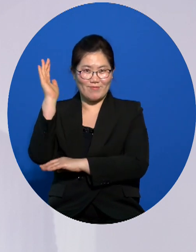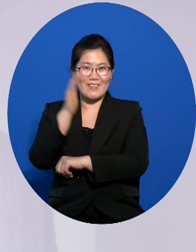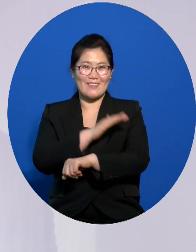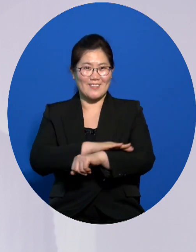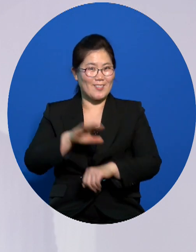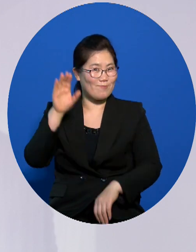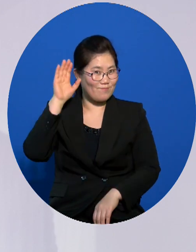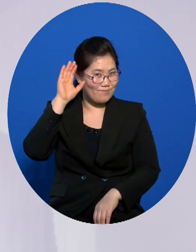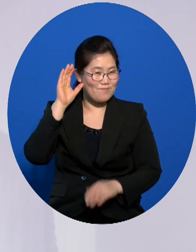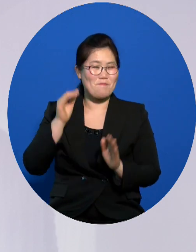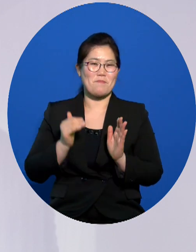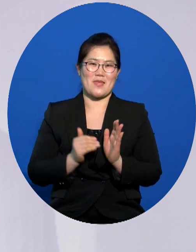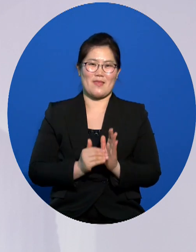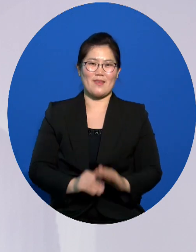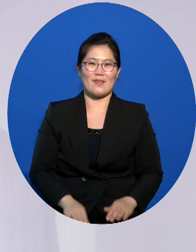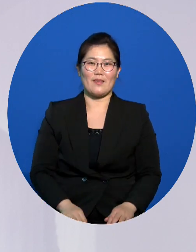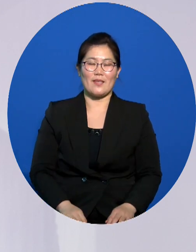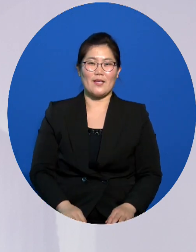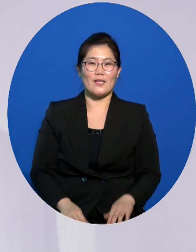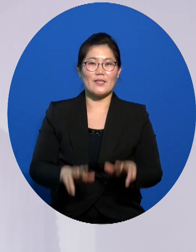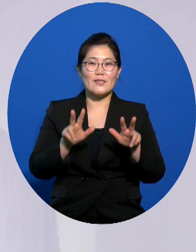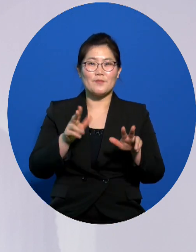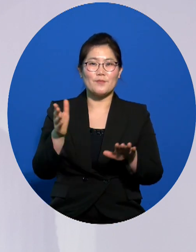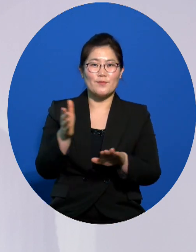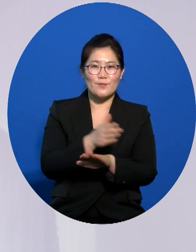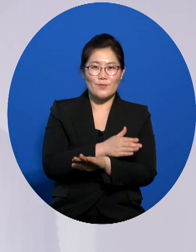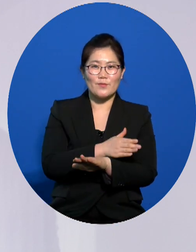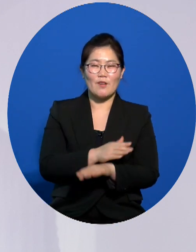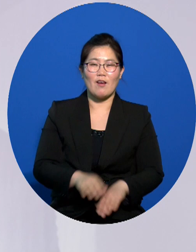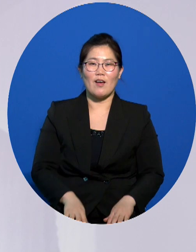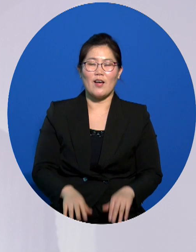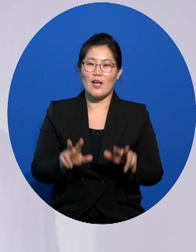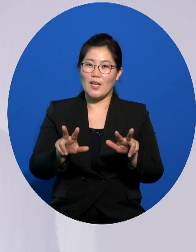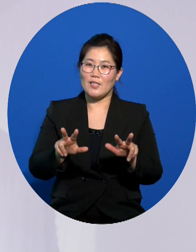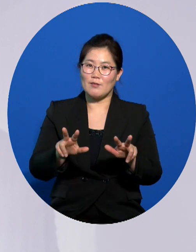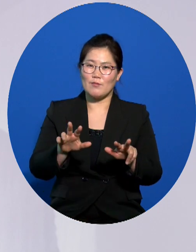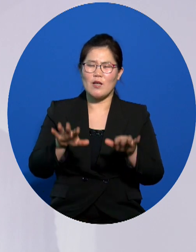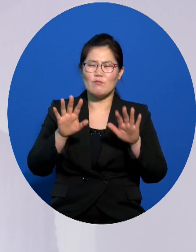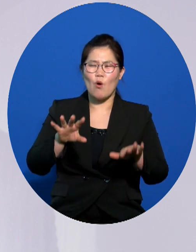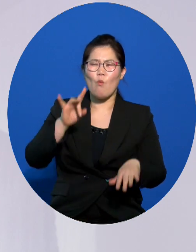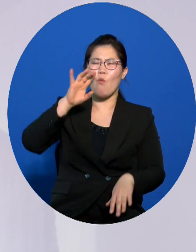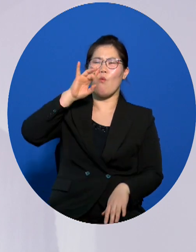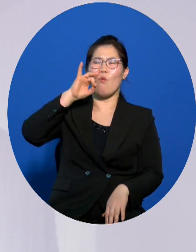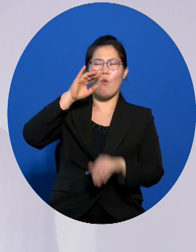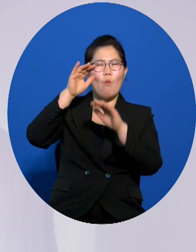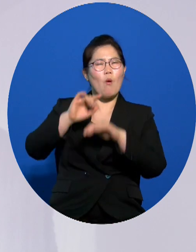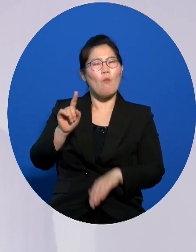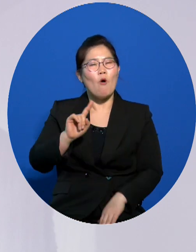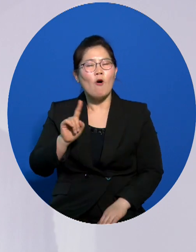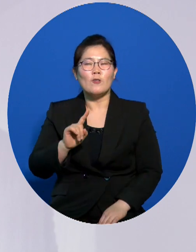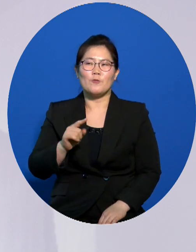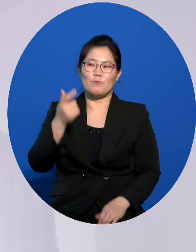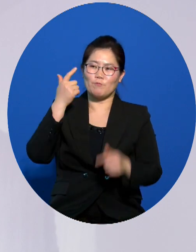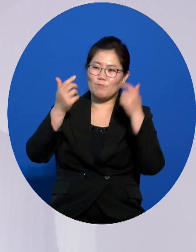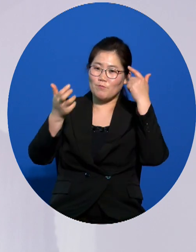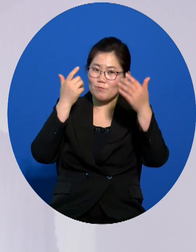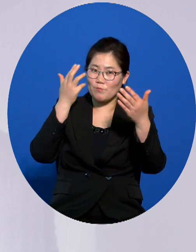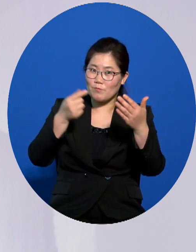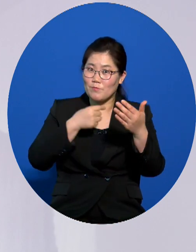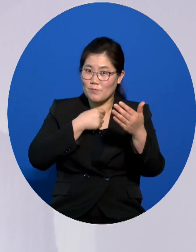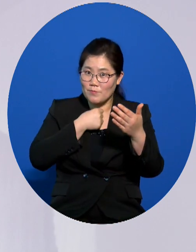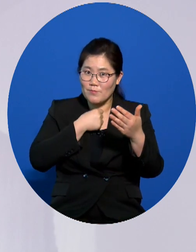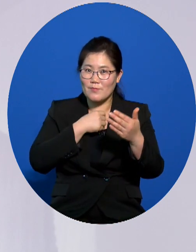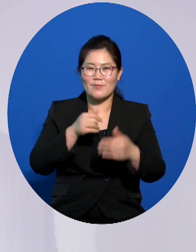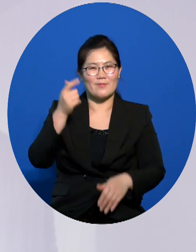So we just heard from our four panelists, and now it is time to go into